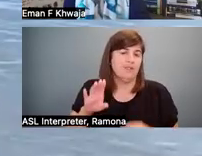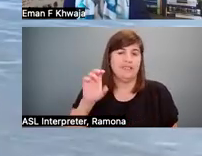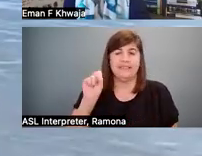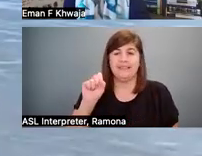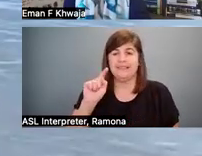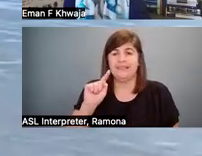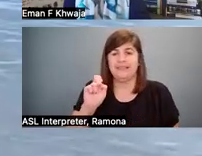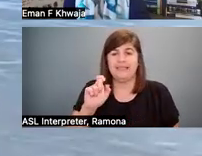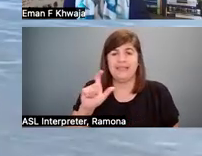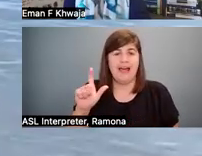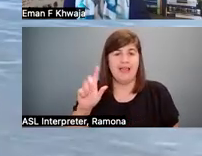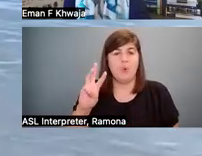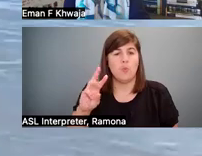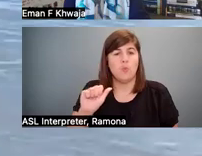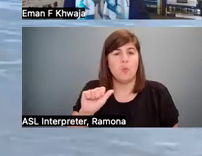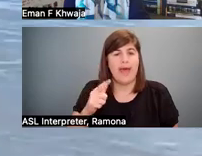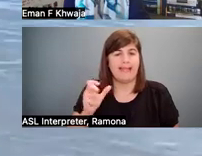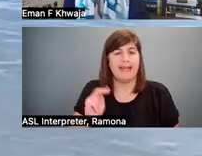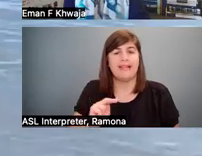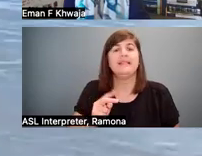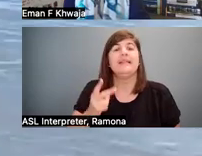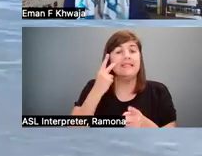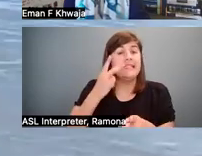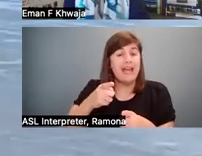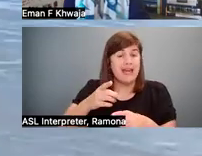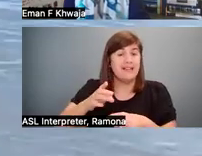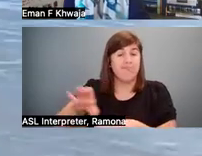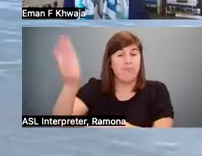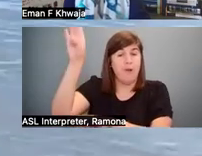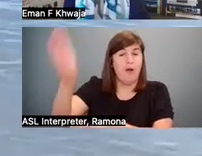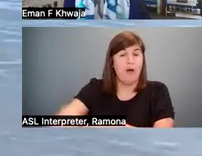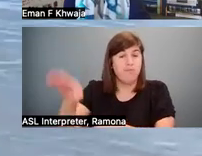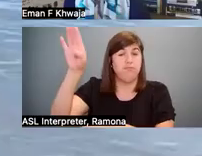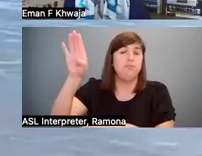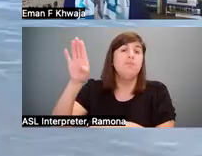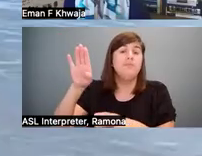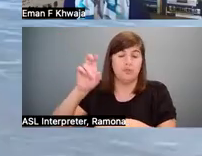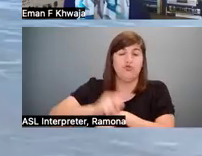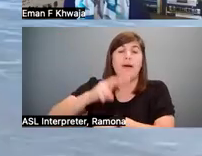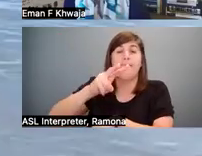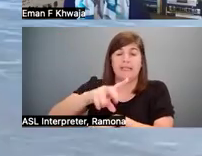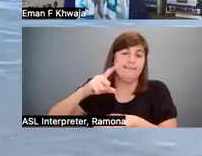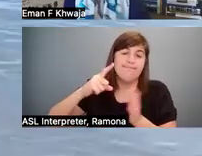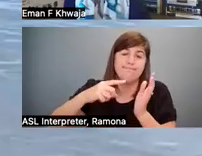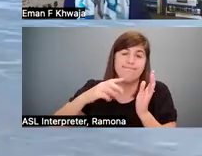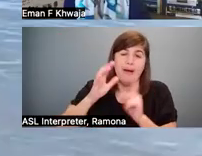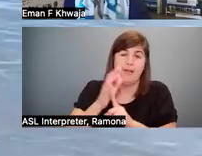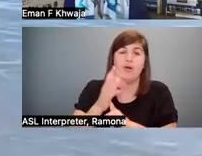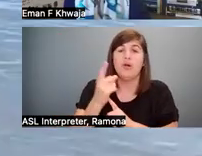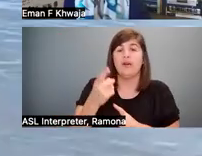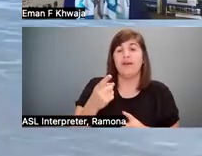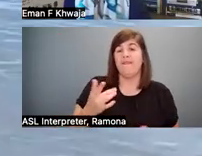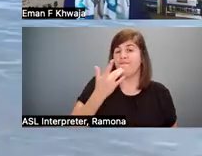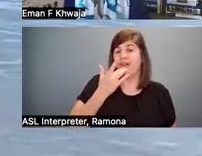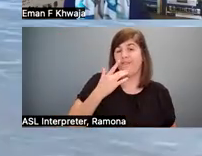cool behaviors where the whales splash a lot. So jumping is a really popular one, but one of my favorites is flipper slapping,